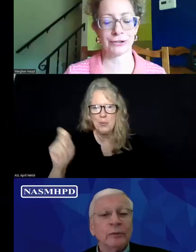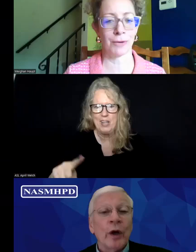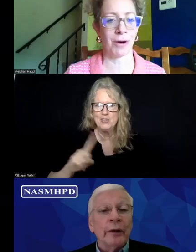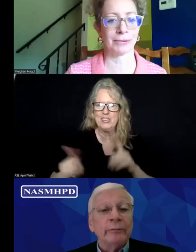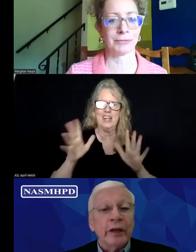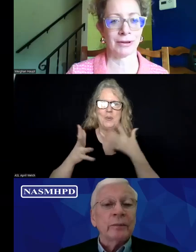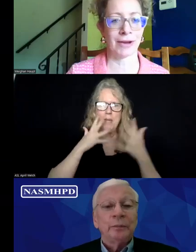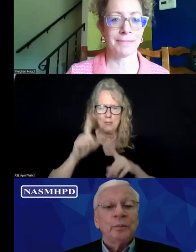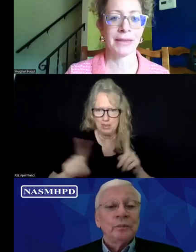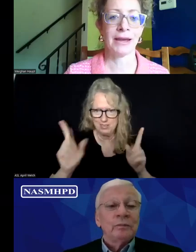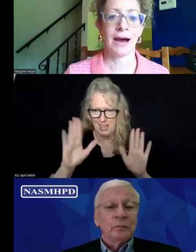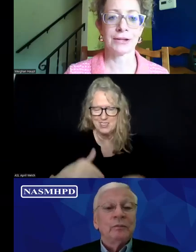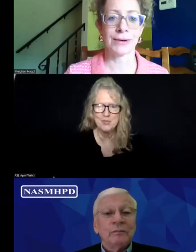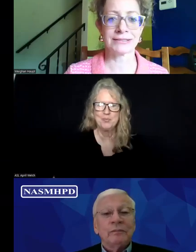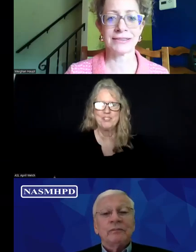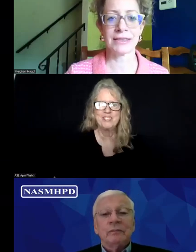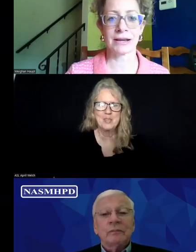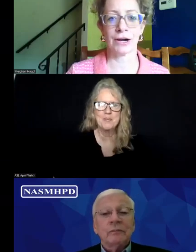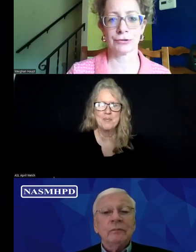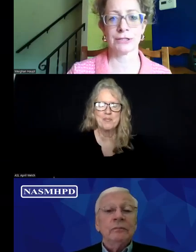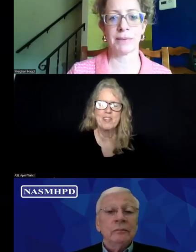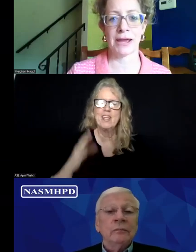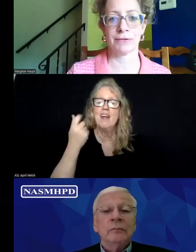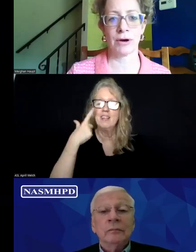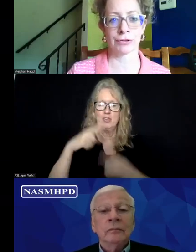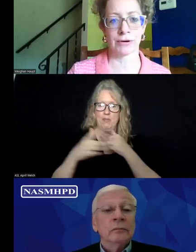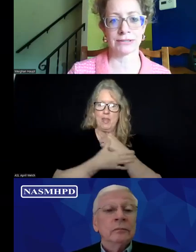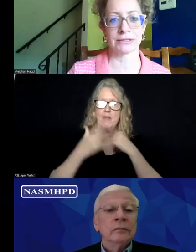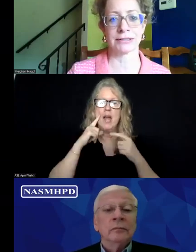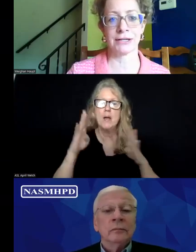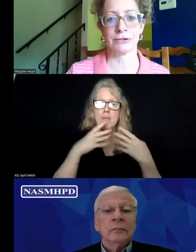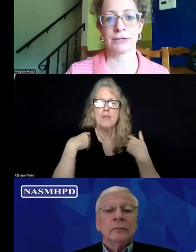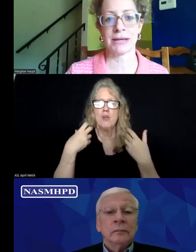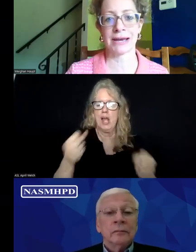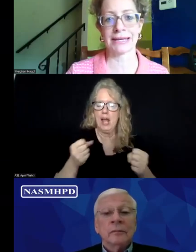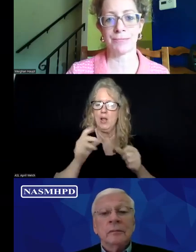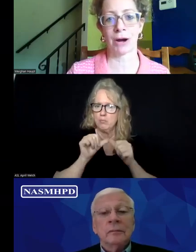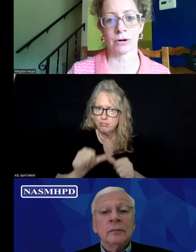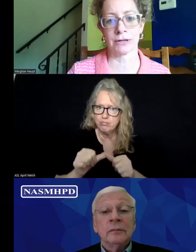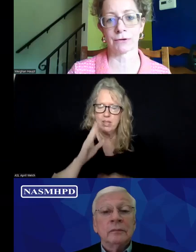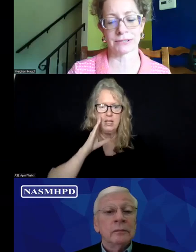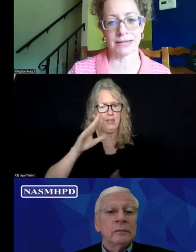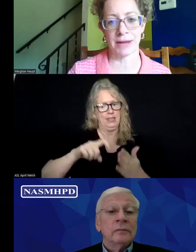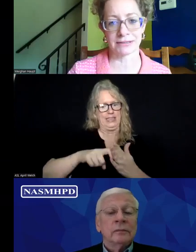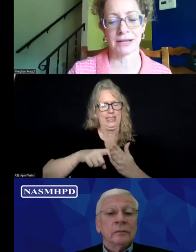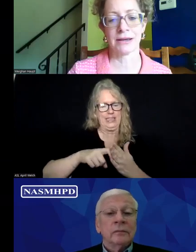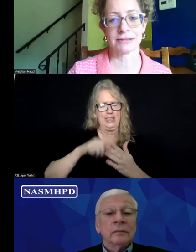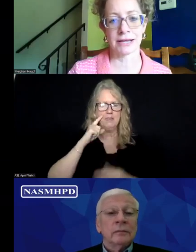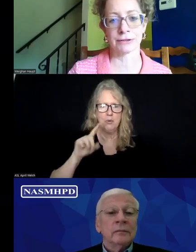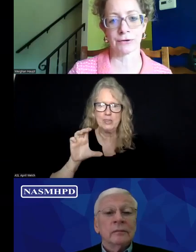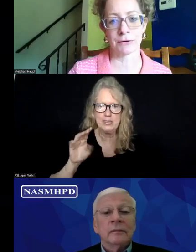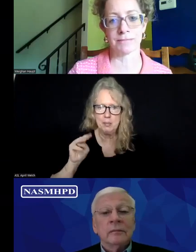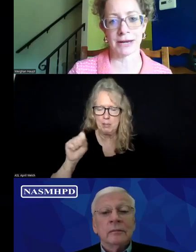too read it to badly. you. No Go problem. ahead. Yes. Okay. Addressing the country's behavioral health crisis continues to be a key priority for CMS,